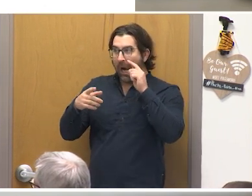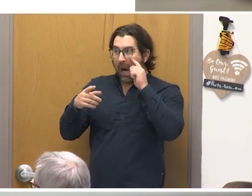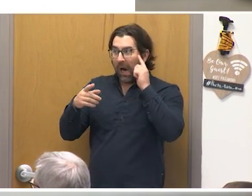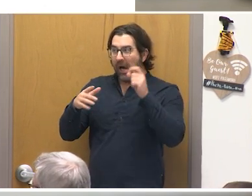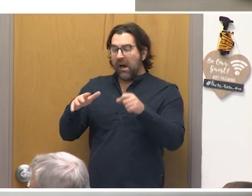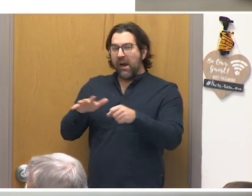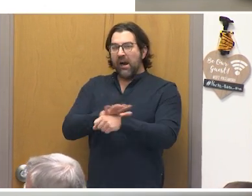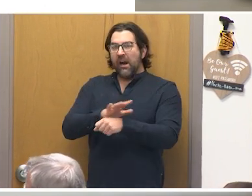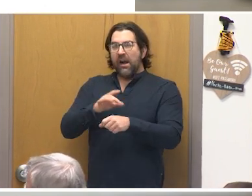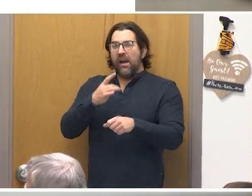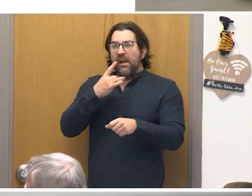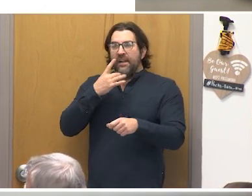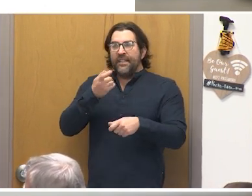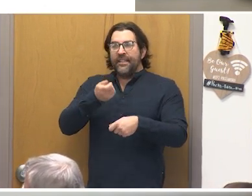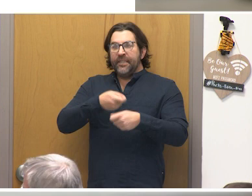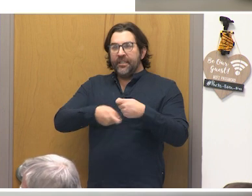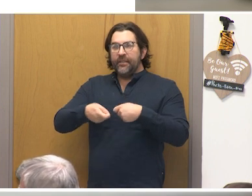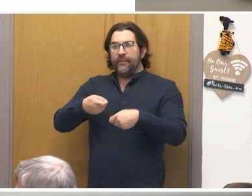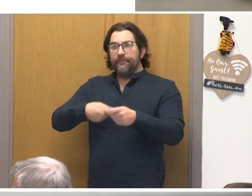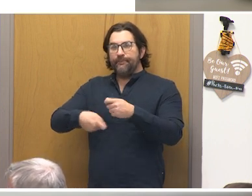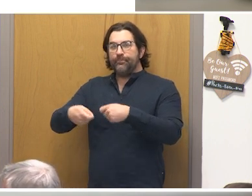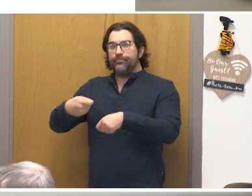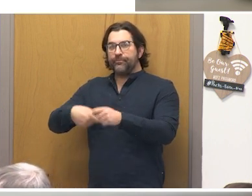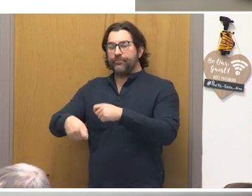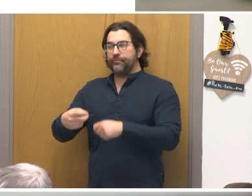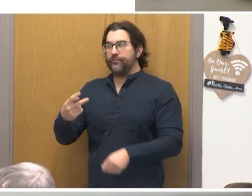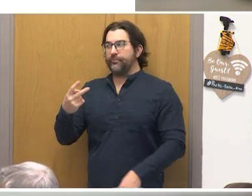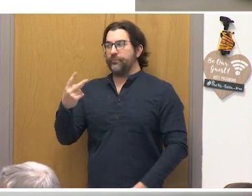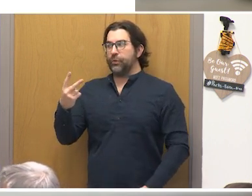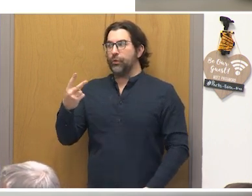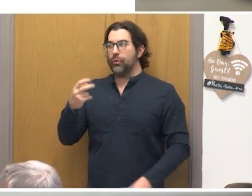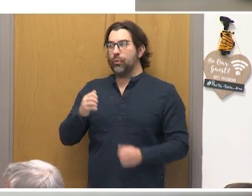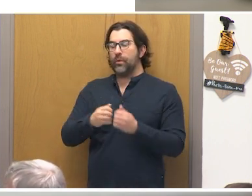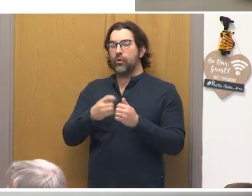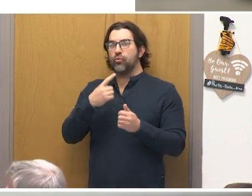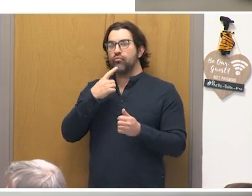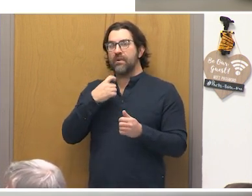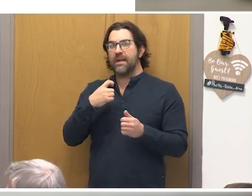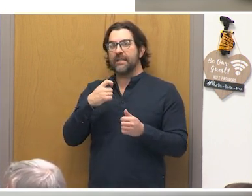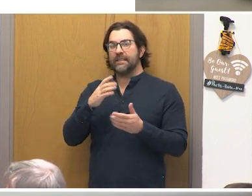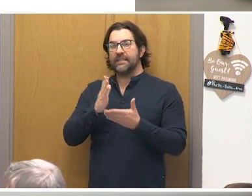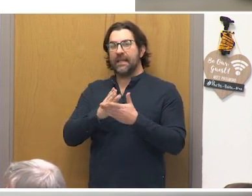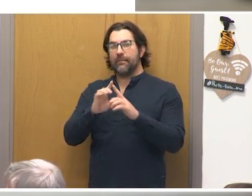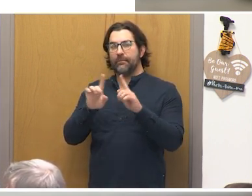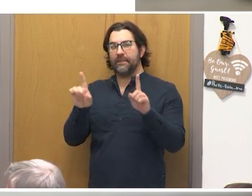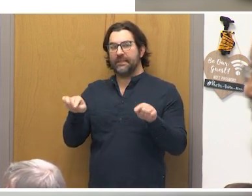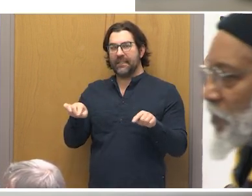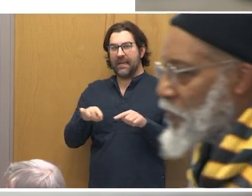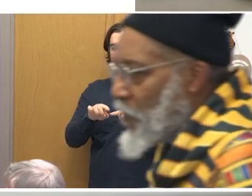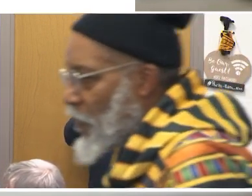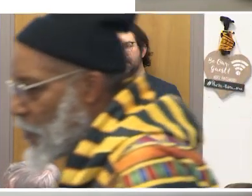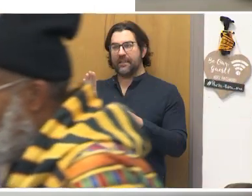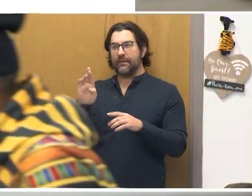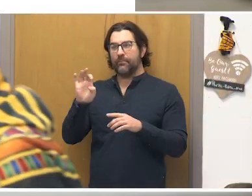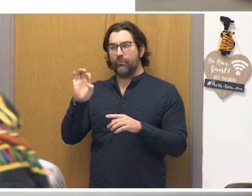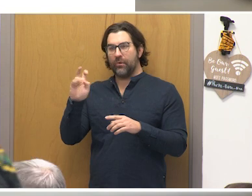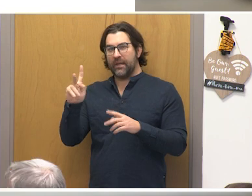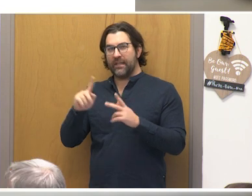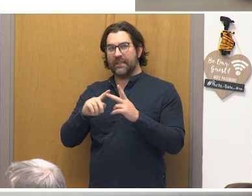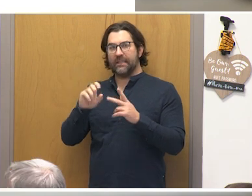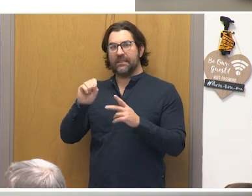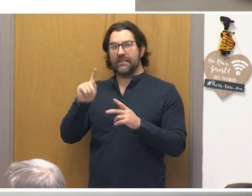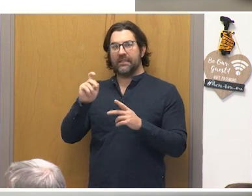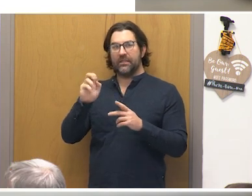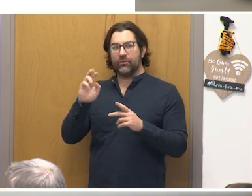replacement. The two locations with the red stop signs, Sterrett and Braddock, there will be all-way stop